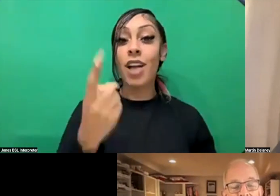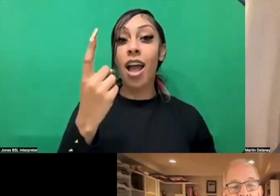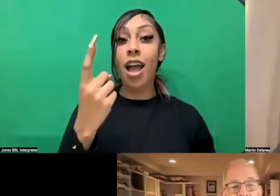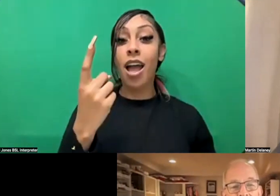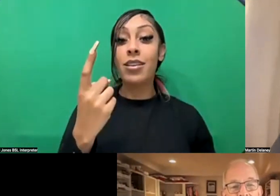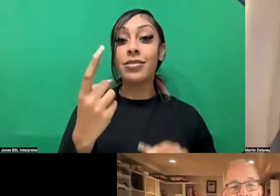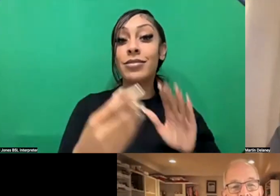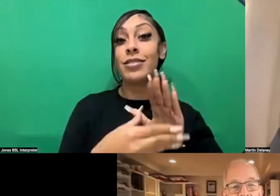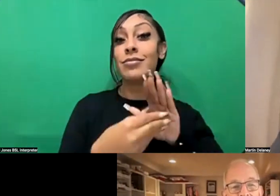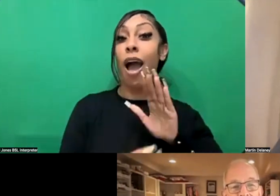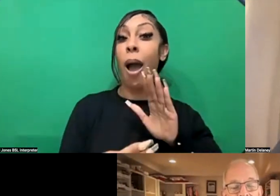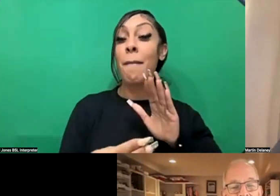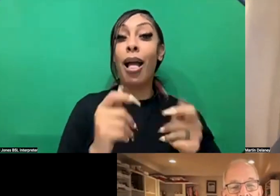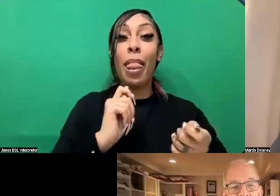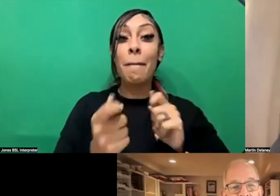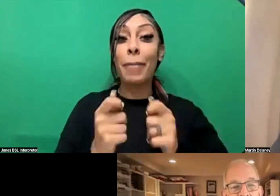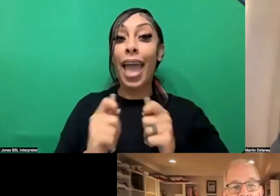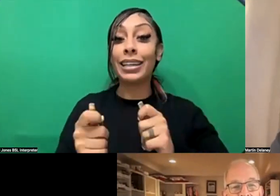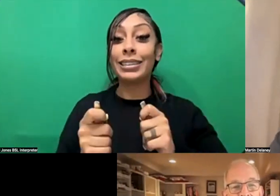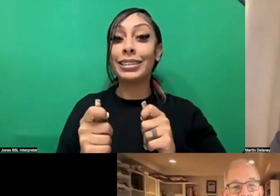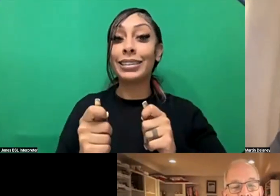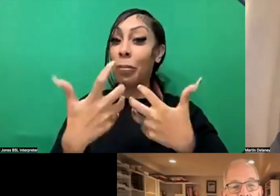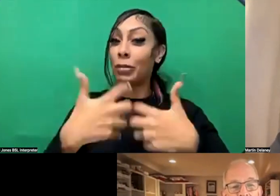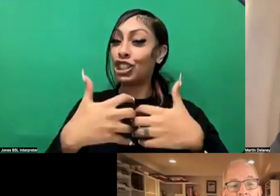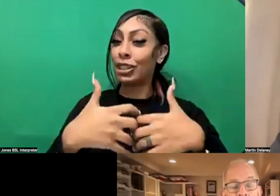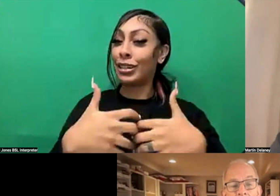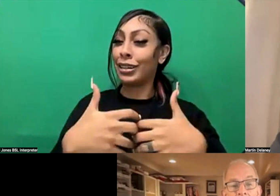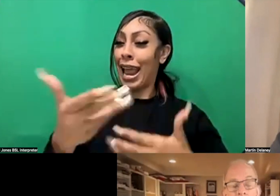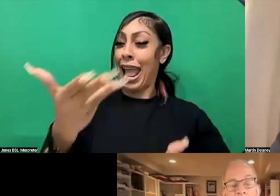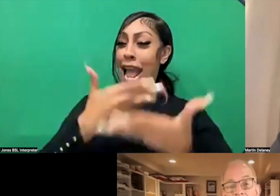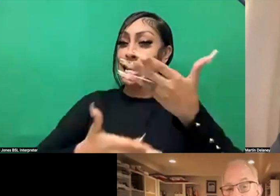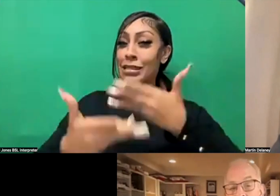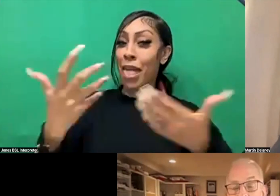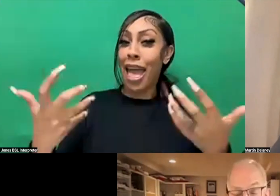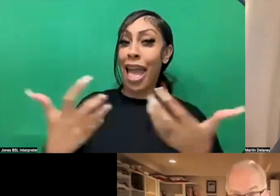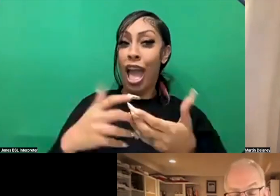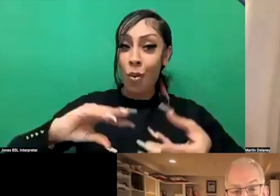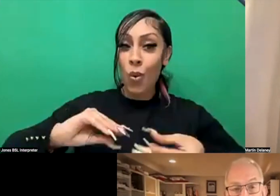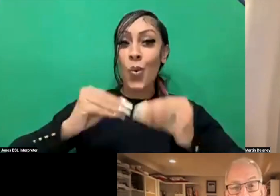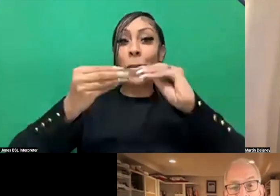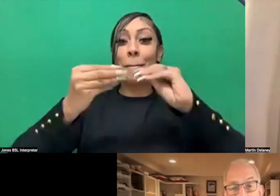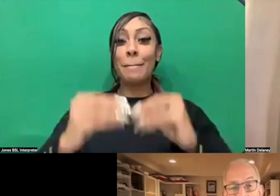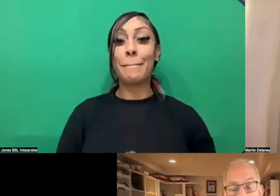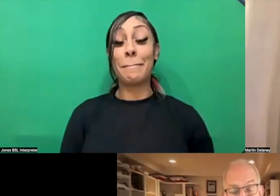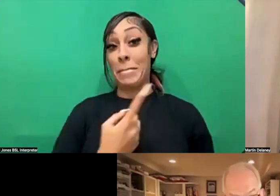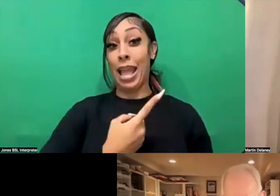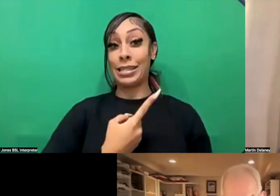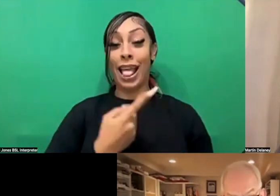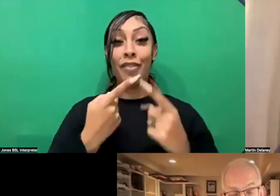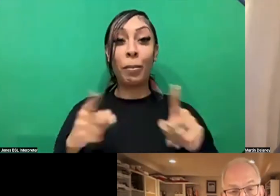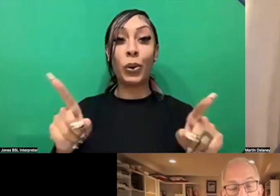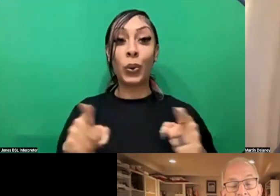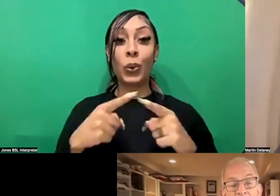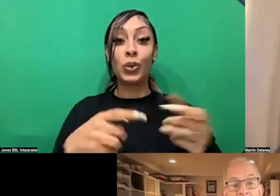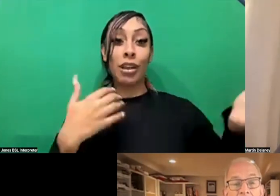us a little bit about how you came to create that? Well, I was a musician and I'm a